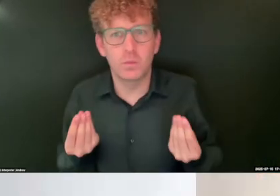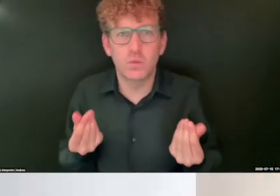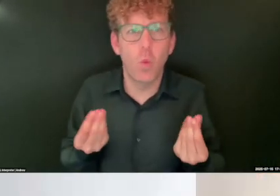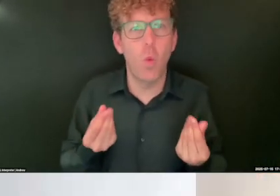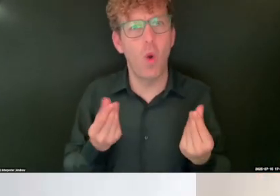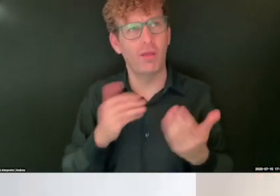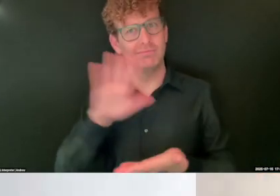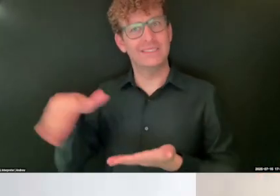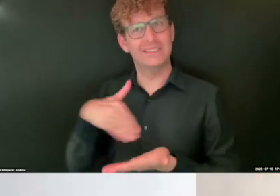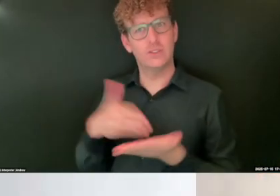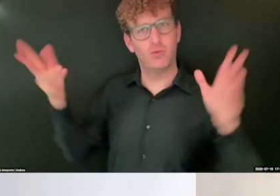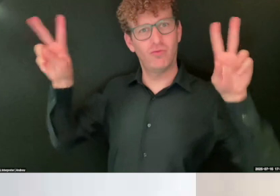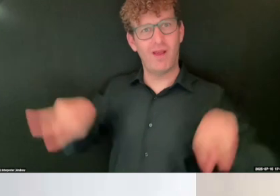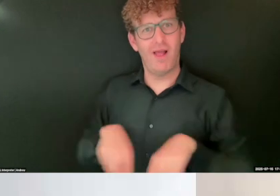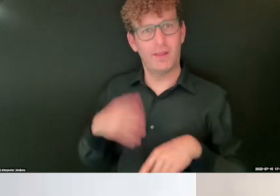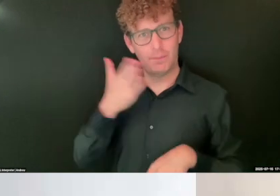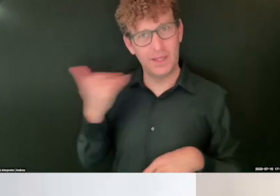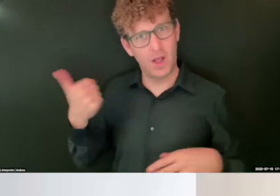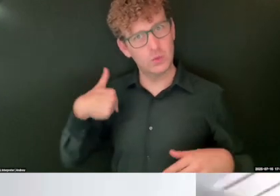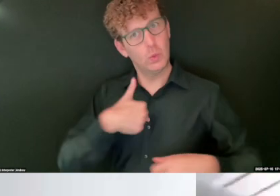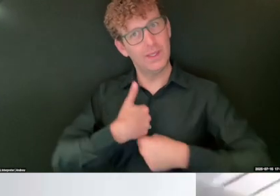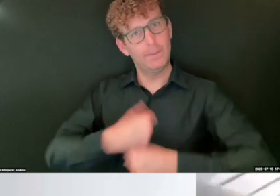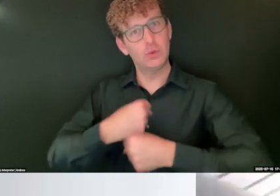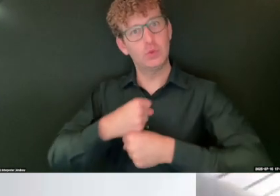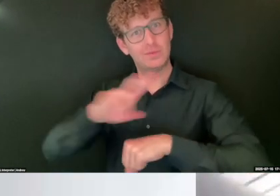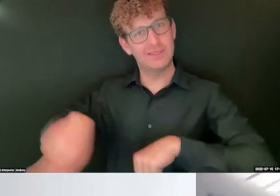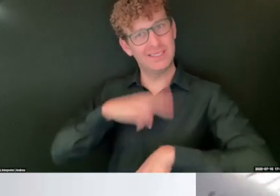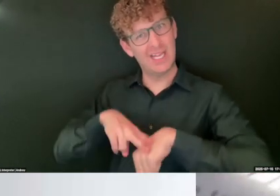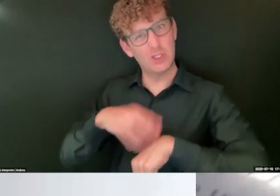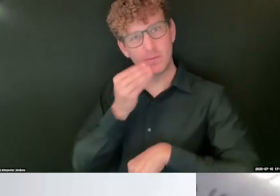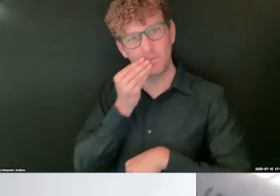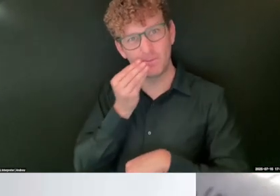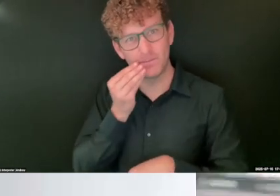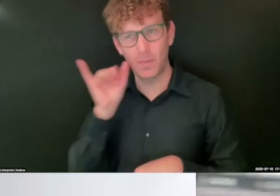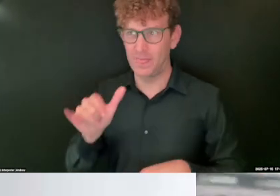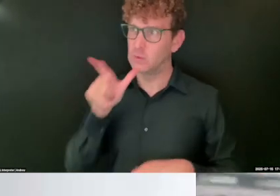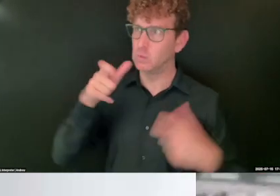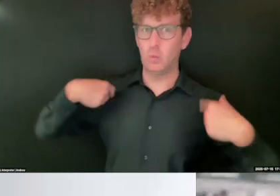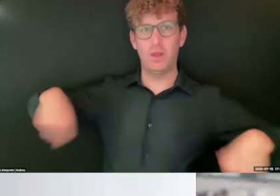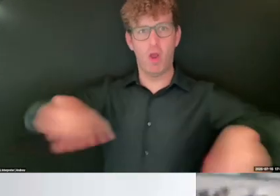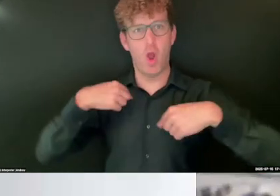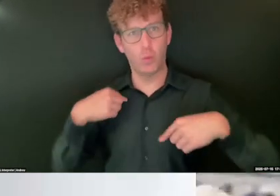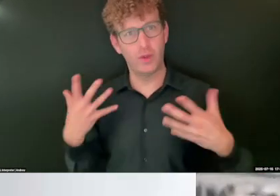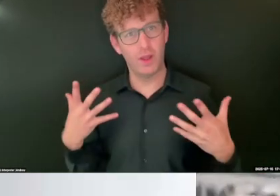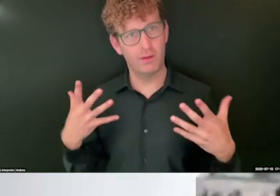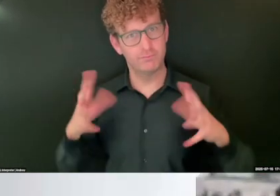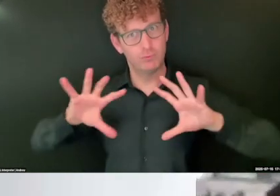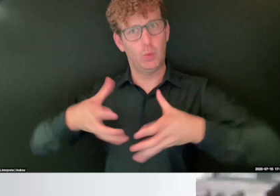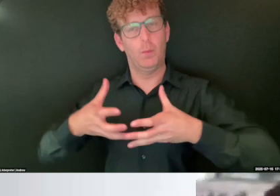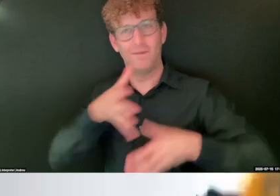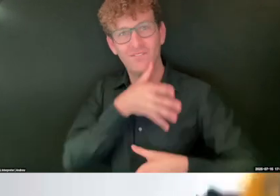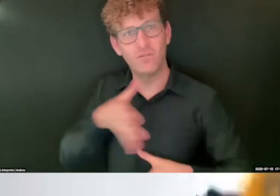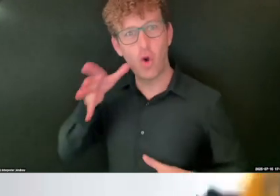who we are. We're a group of farmers. And so it's so exciting to see the next generation of leaders that Stockton Unified is training and